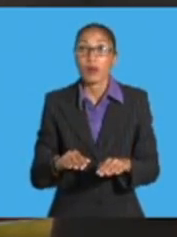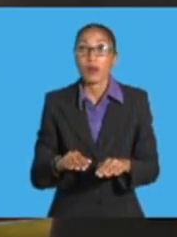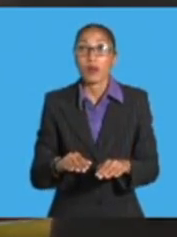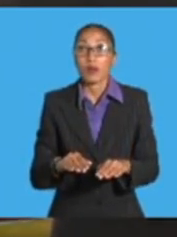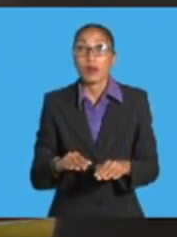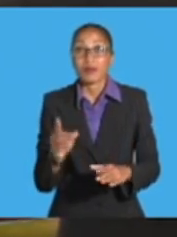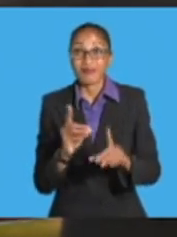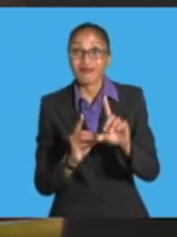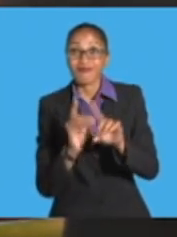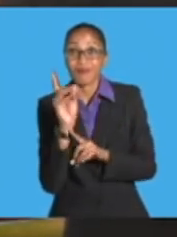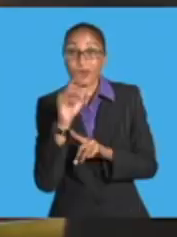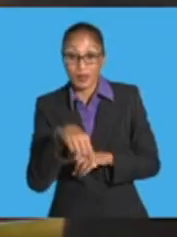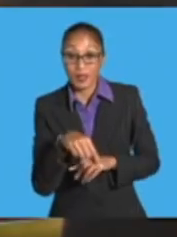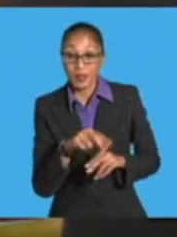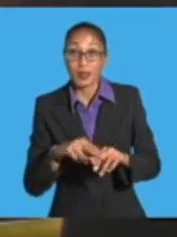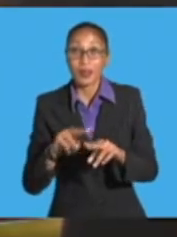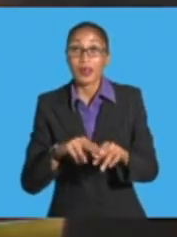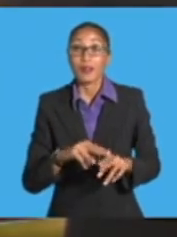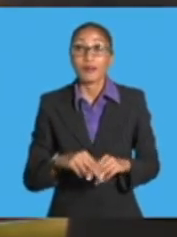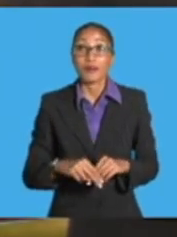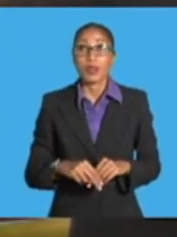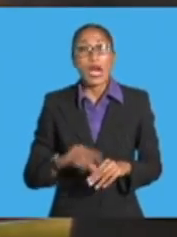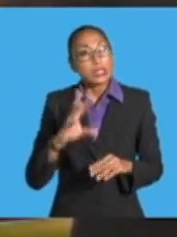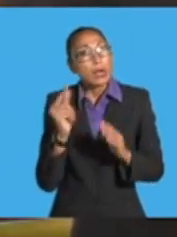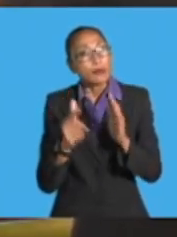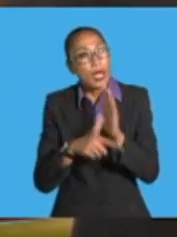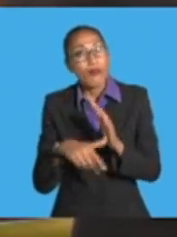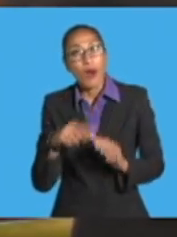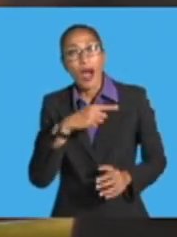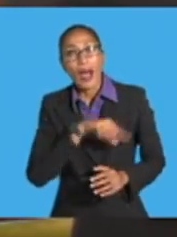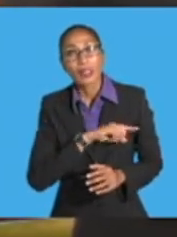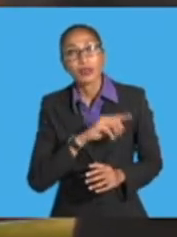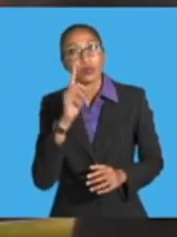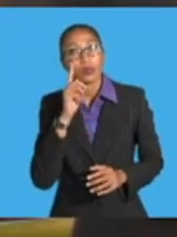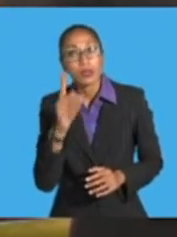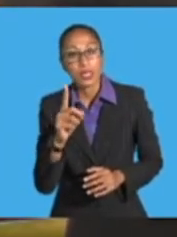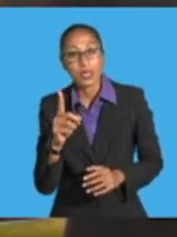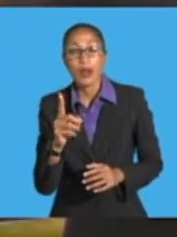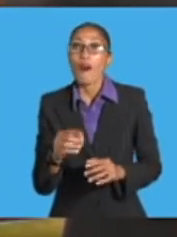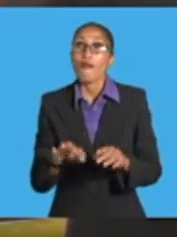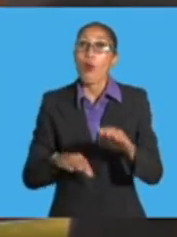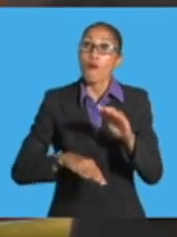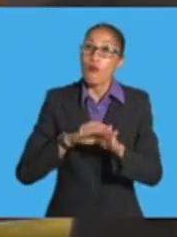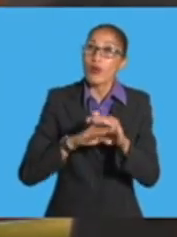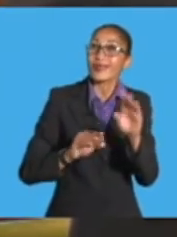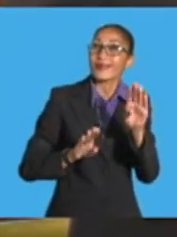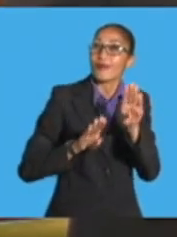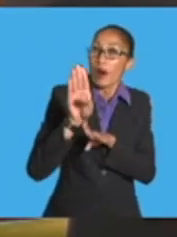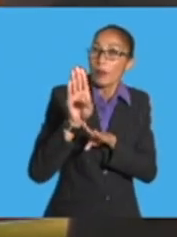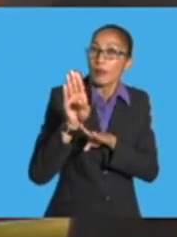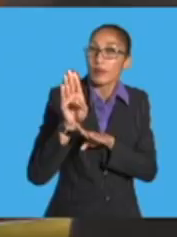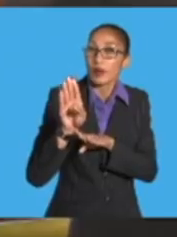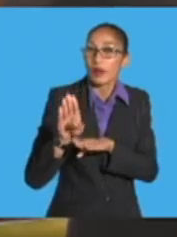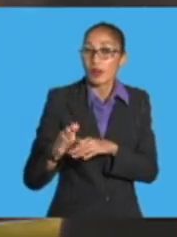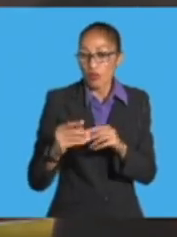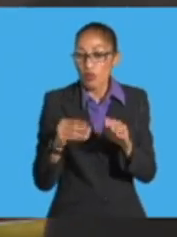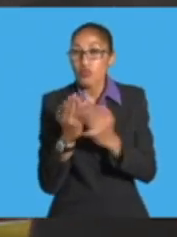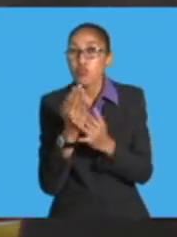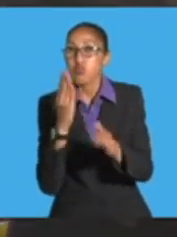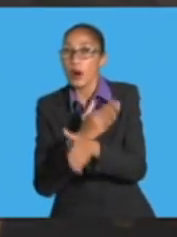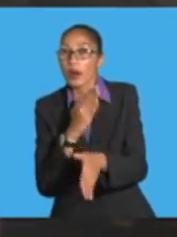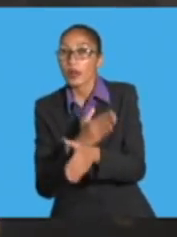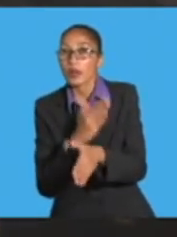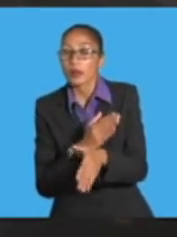is concerned, it will take some time before all areas in our beloved nations are fully developed through the various initiatives and development